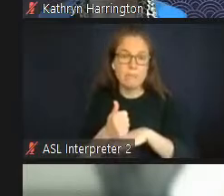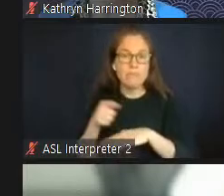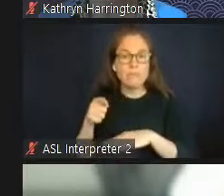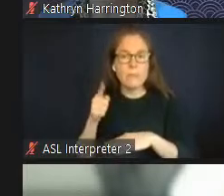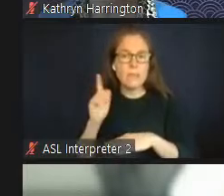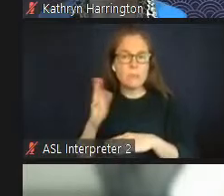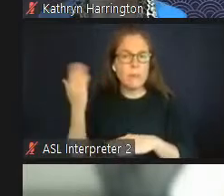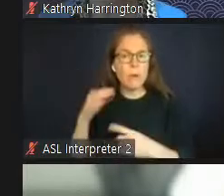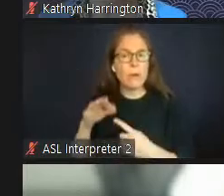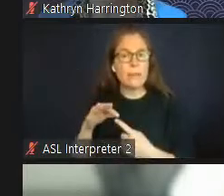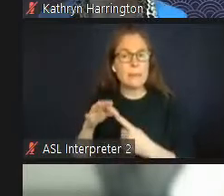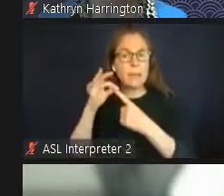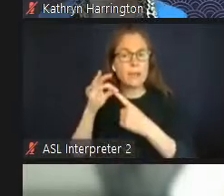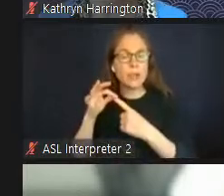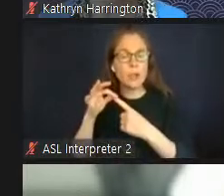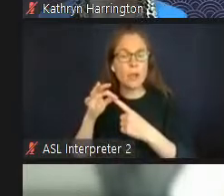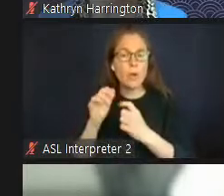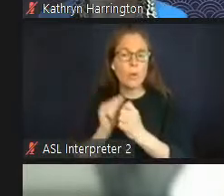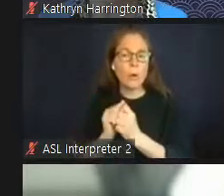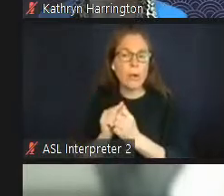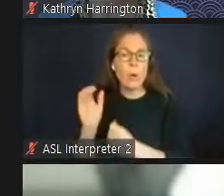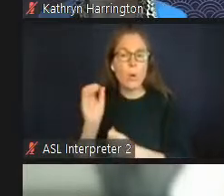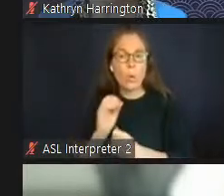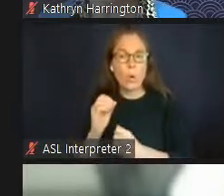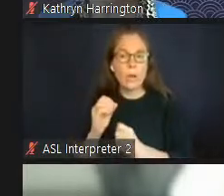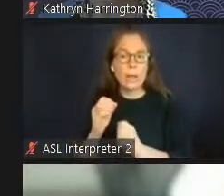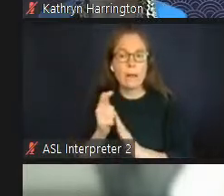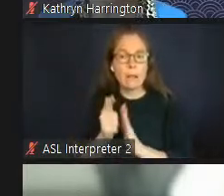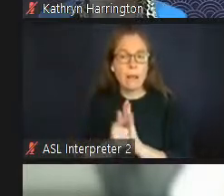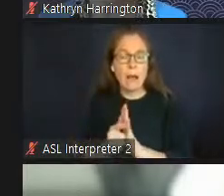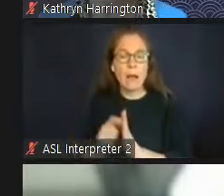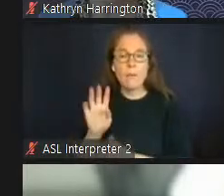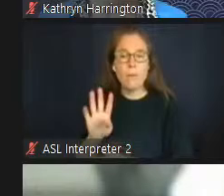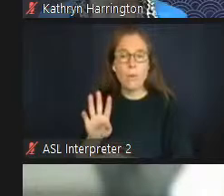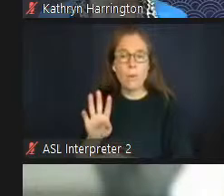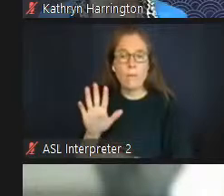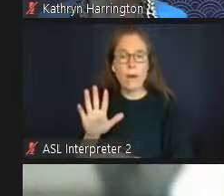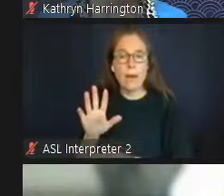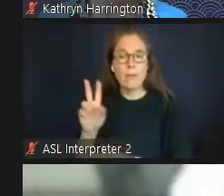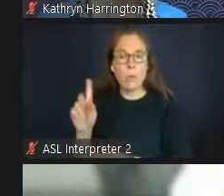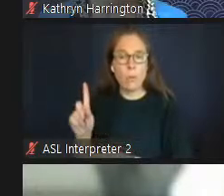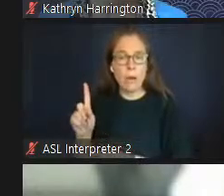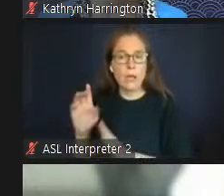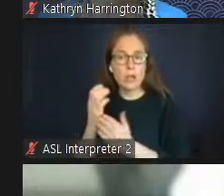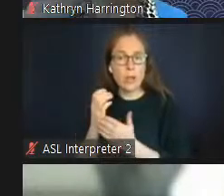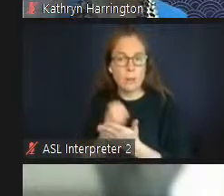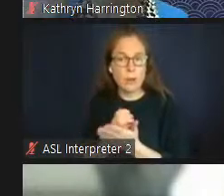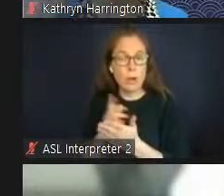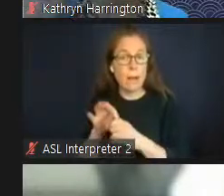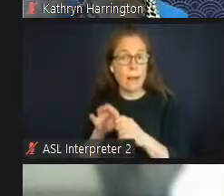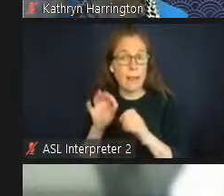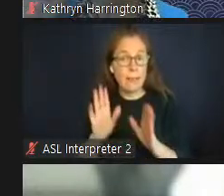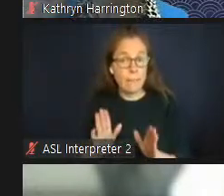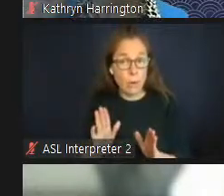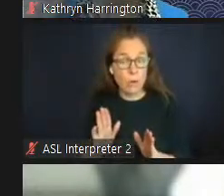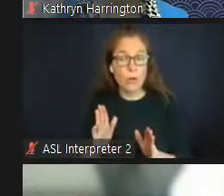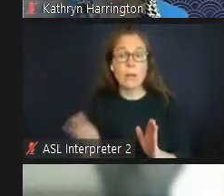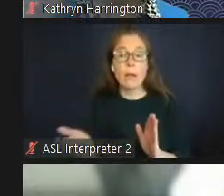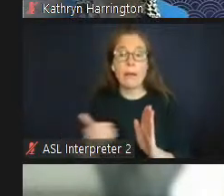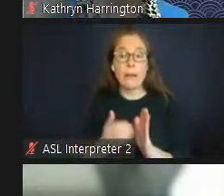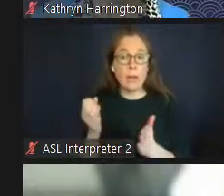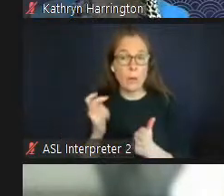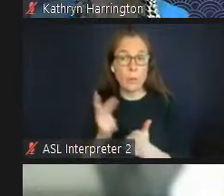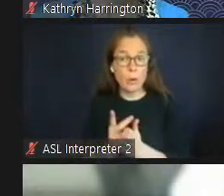under Oregon Revised Statute, Chapter 451. Voters in the district boundary approved its